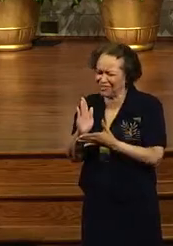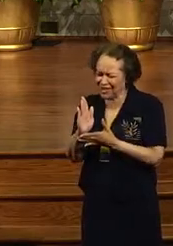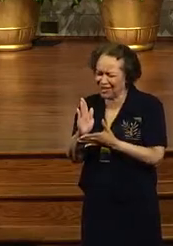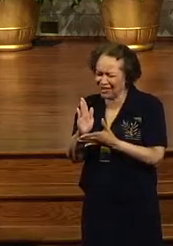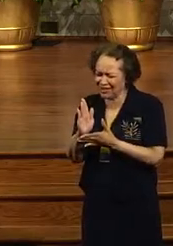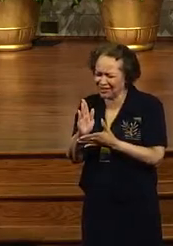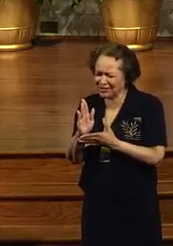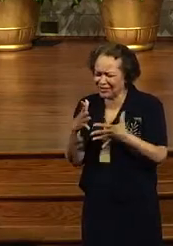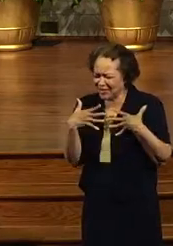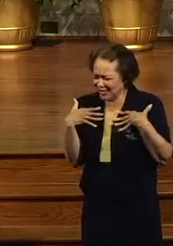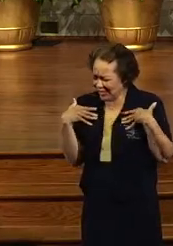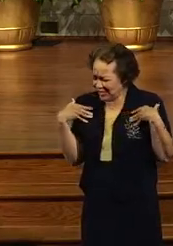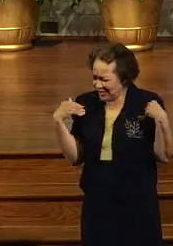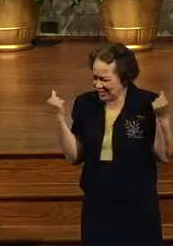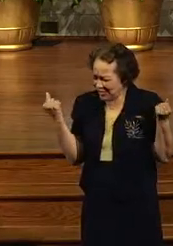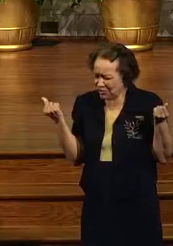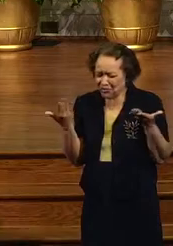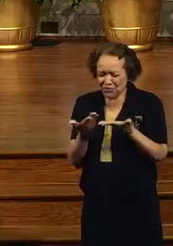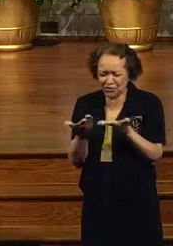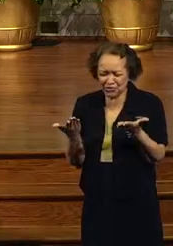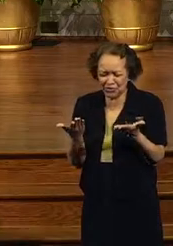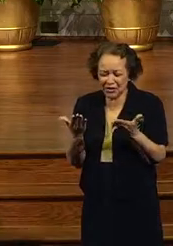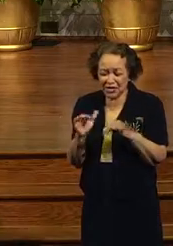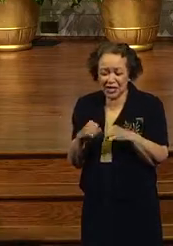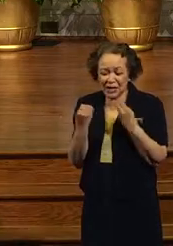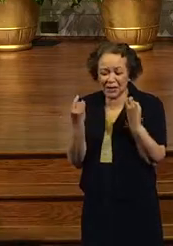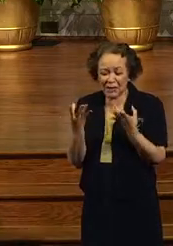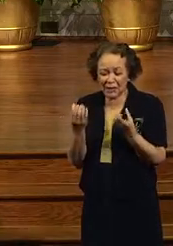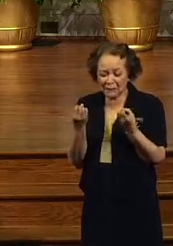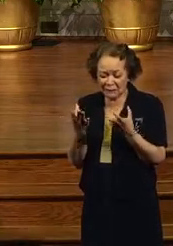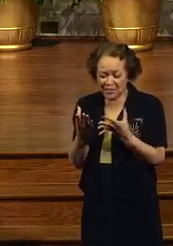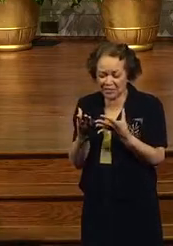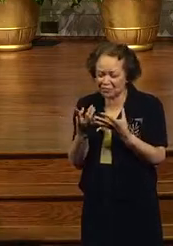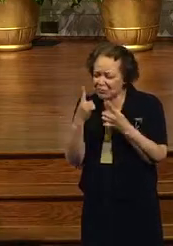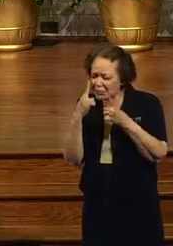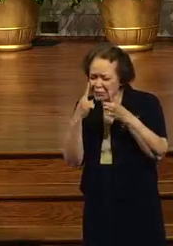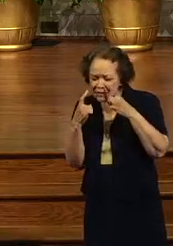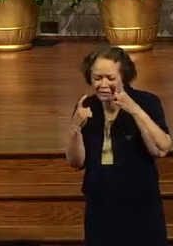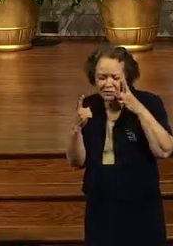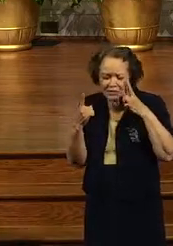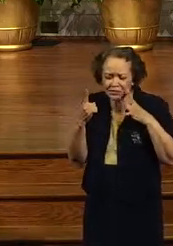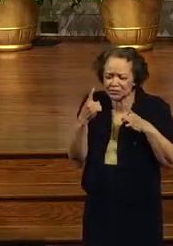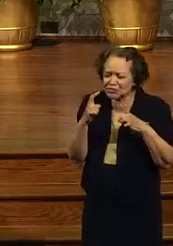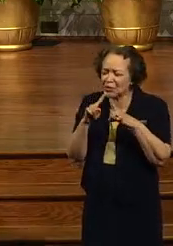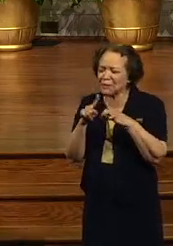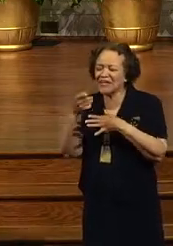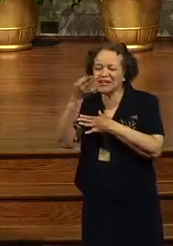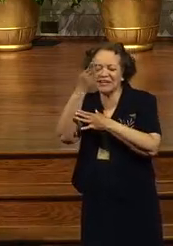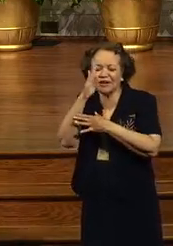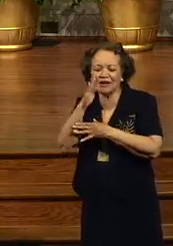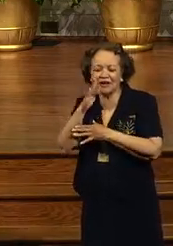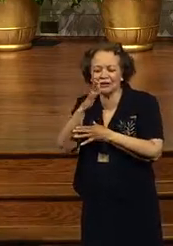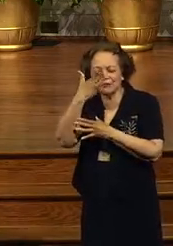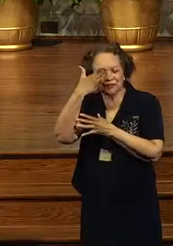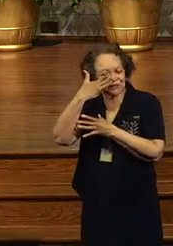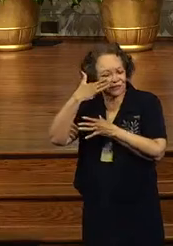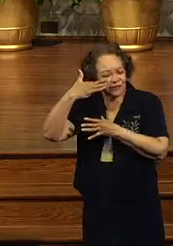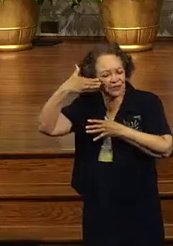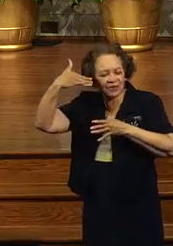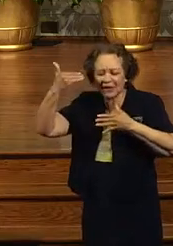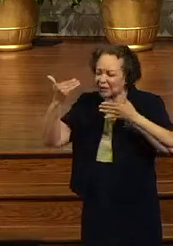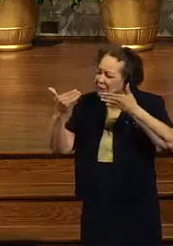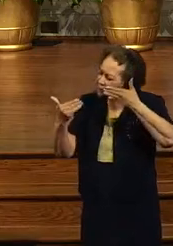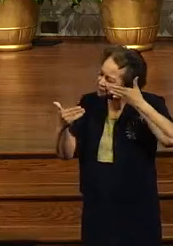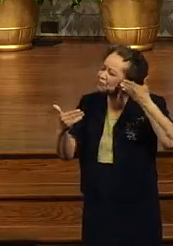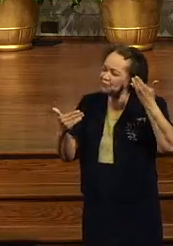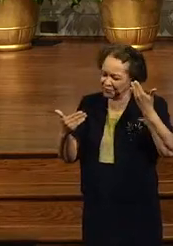together? How many of you have been in tears, but God dried your tears? Because that's the type of